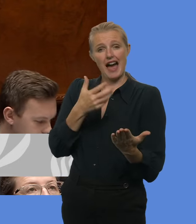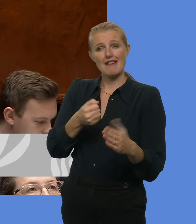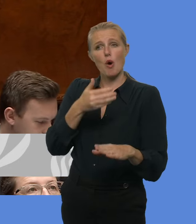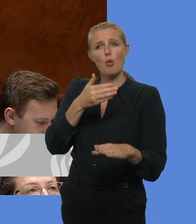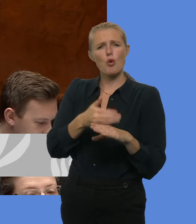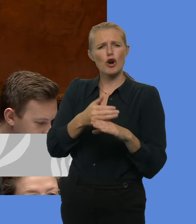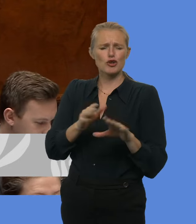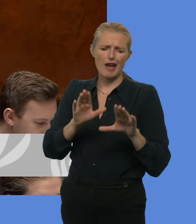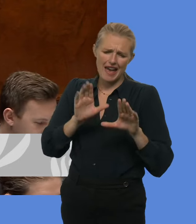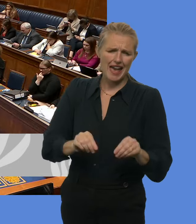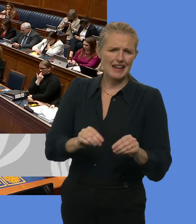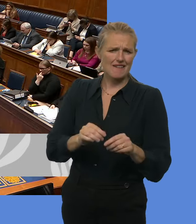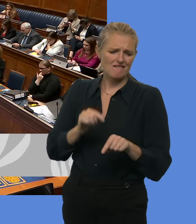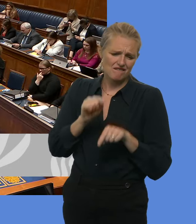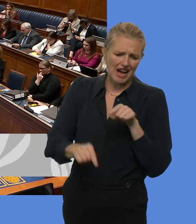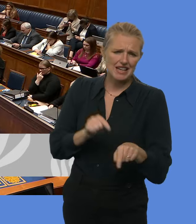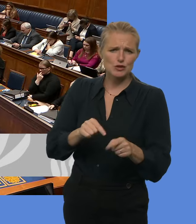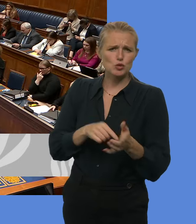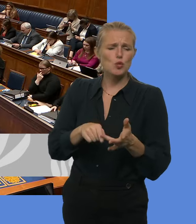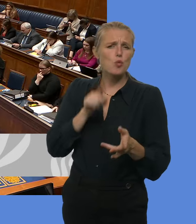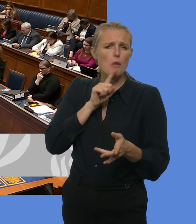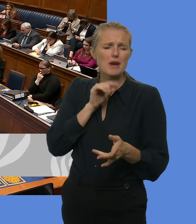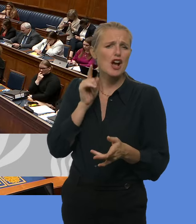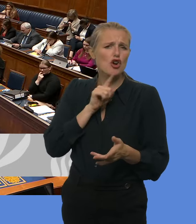violence against women and girls?